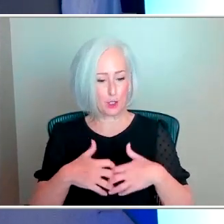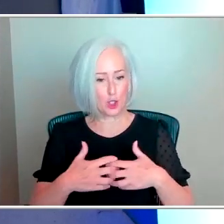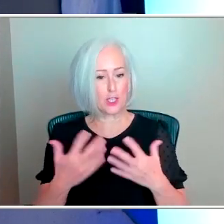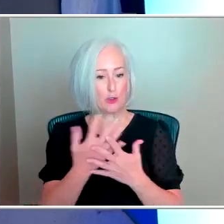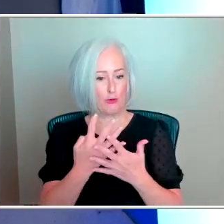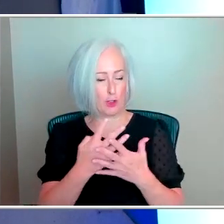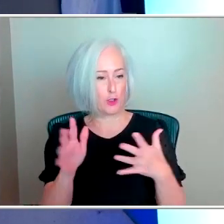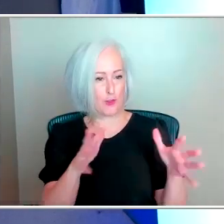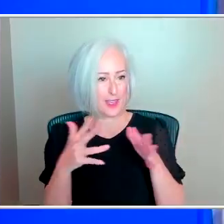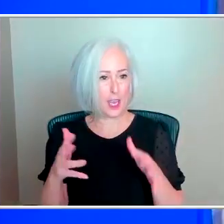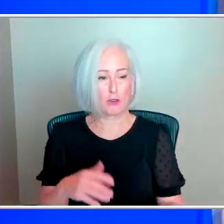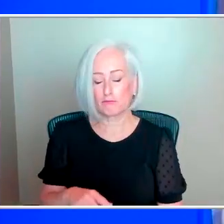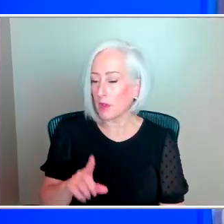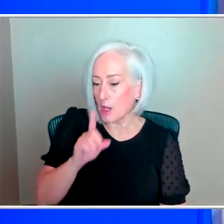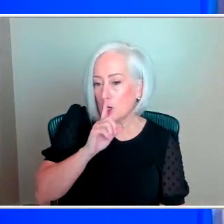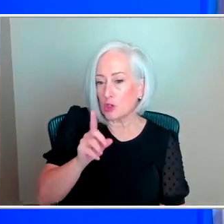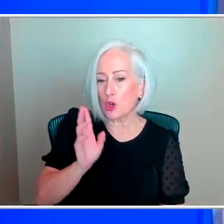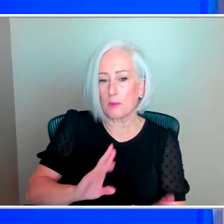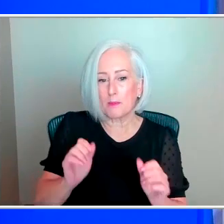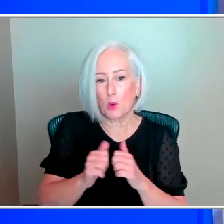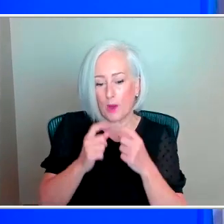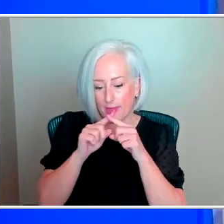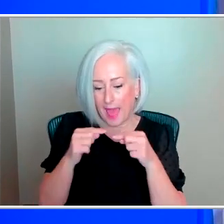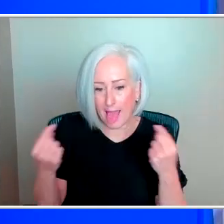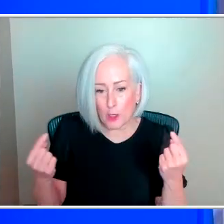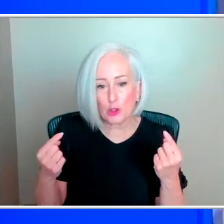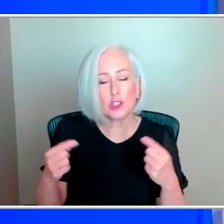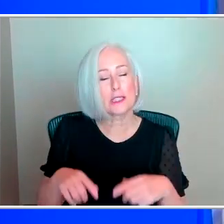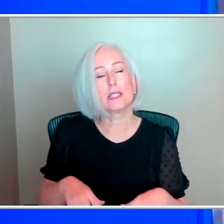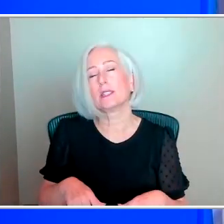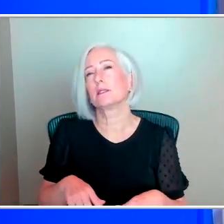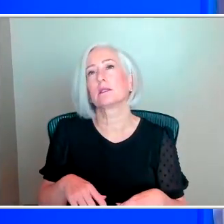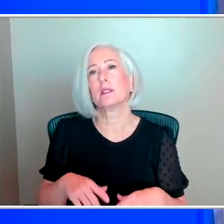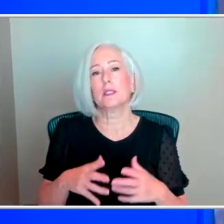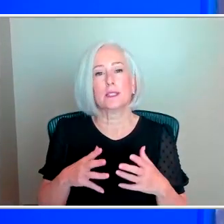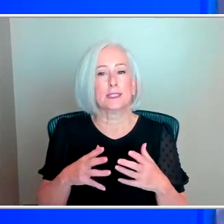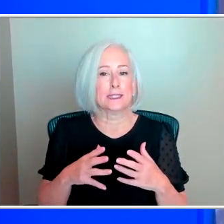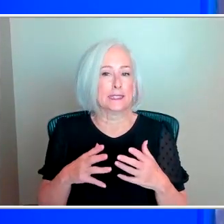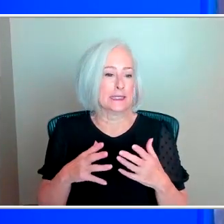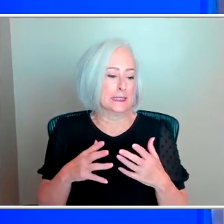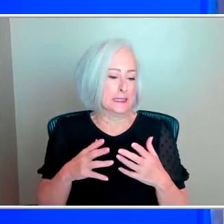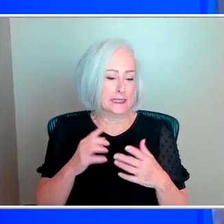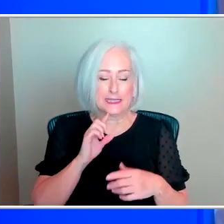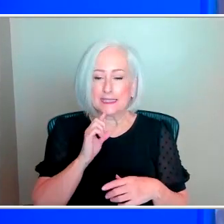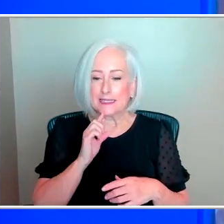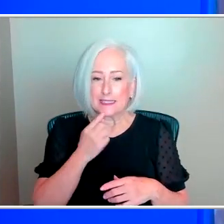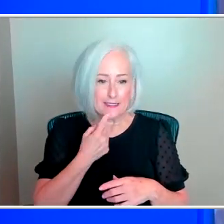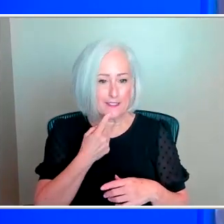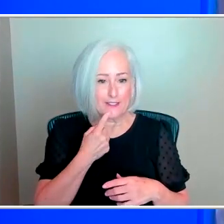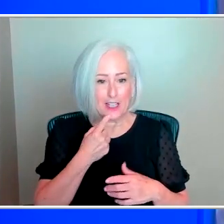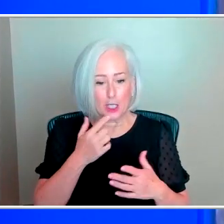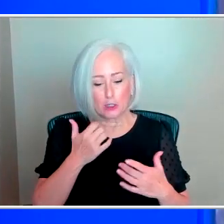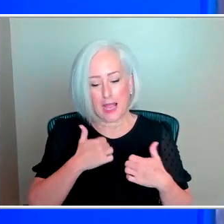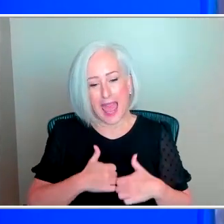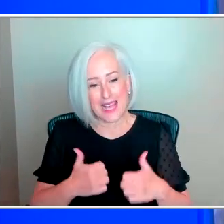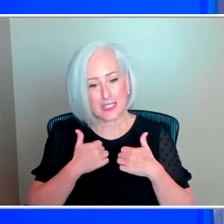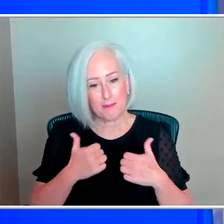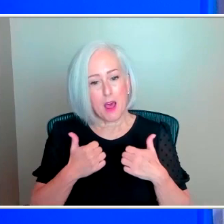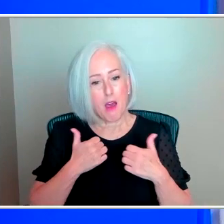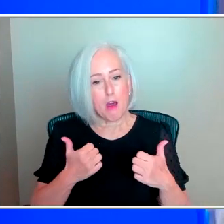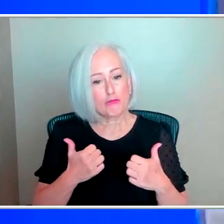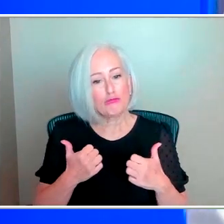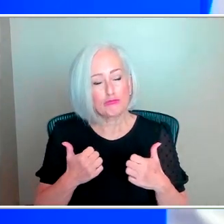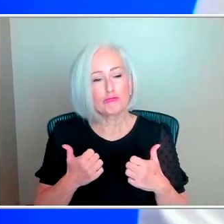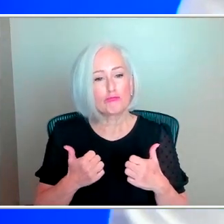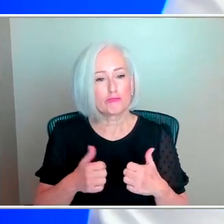certainly people with lots of allergies Sure. and a lot of severe asthma. I mean, again, it's, you